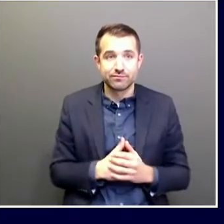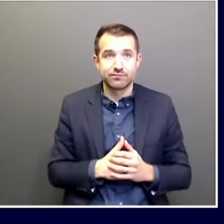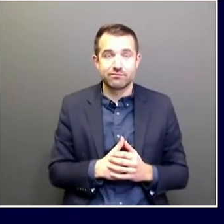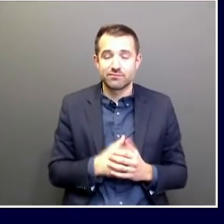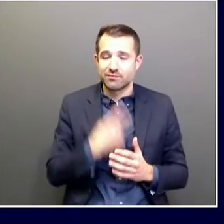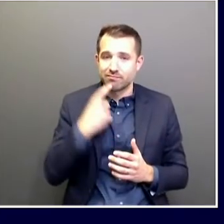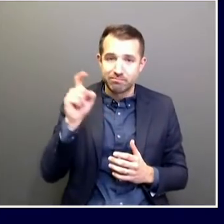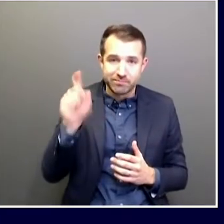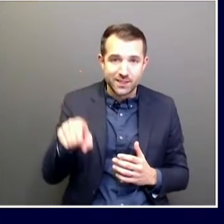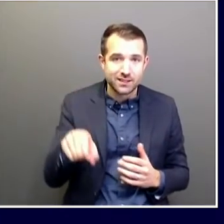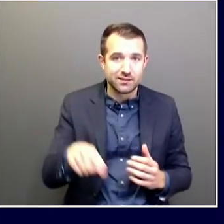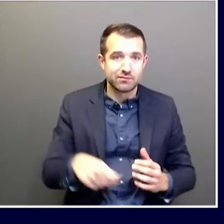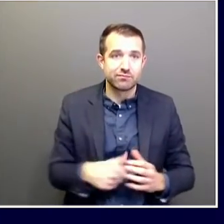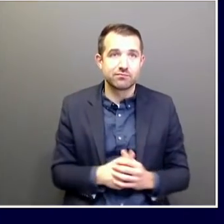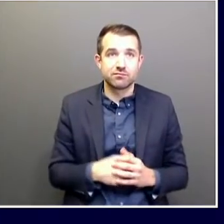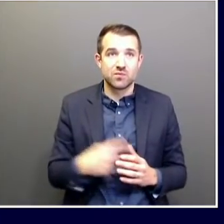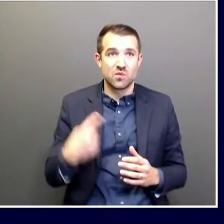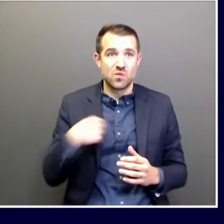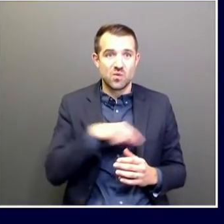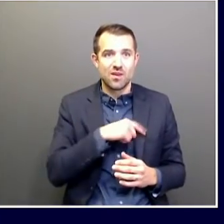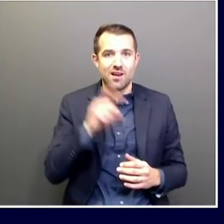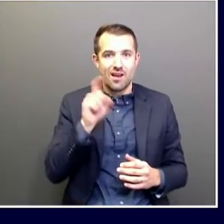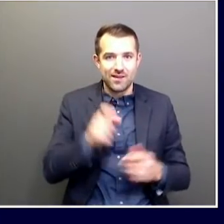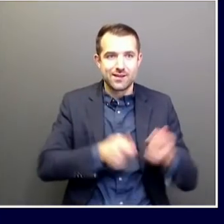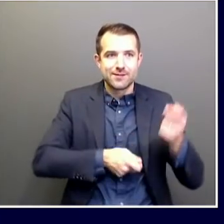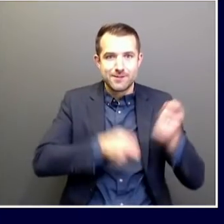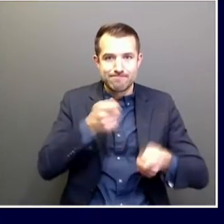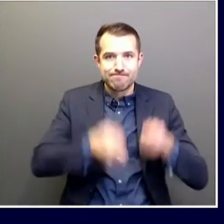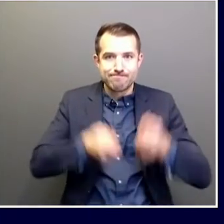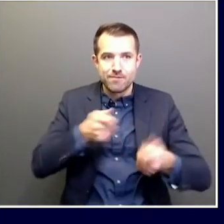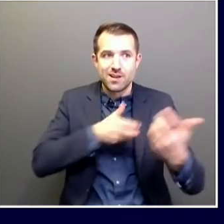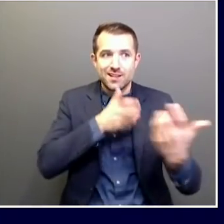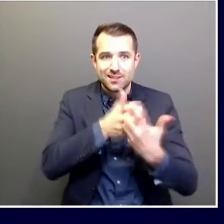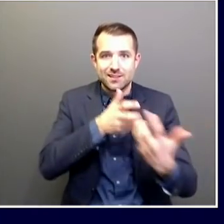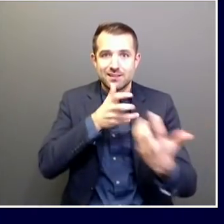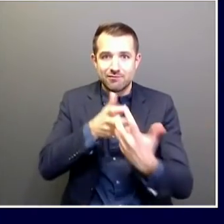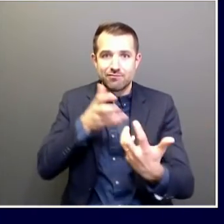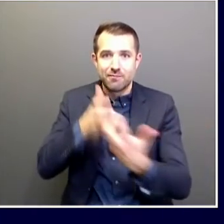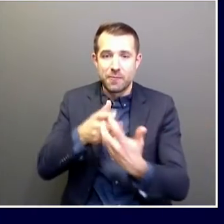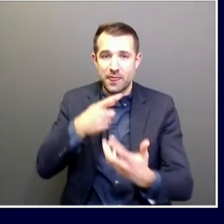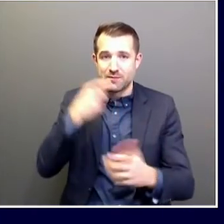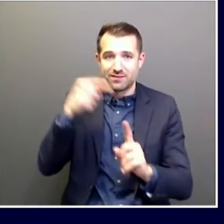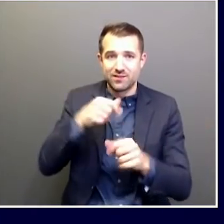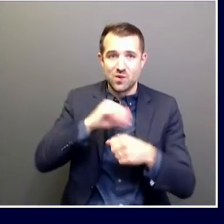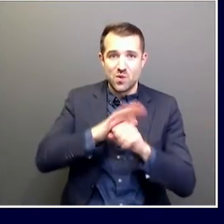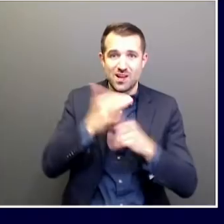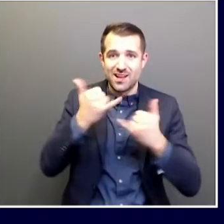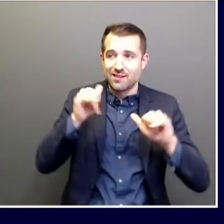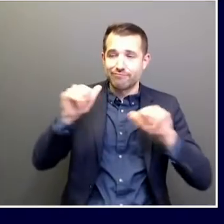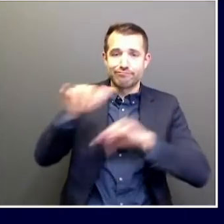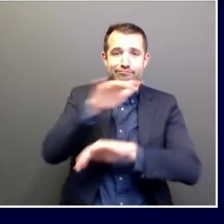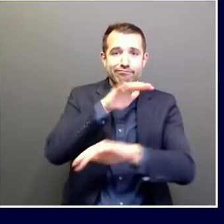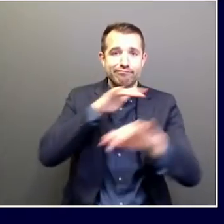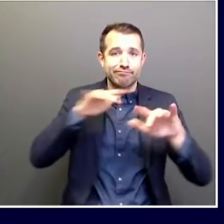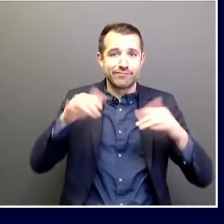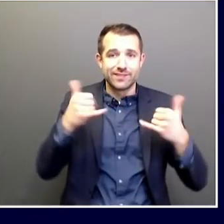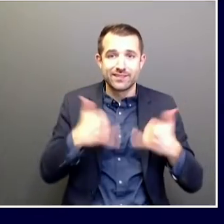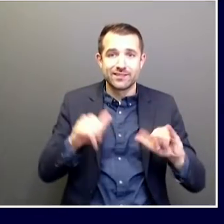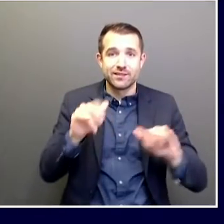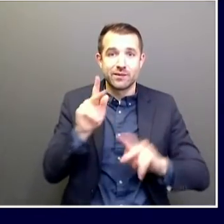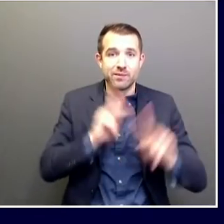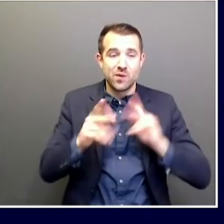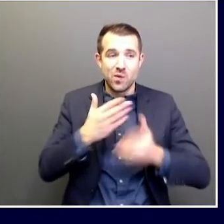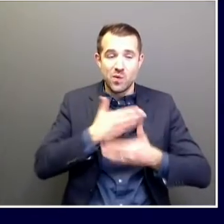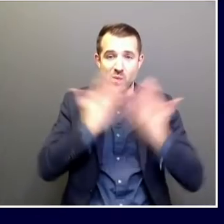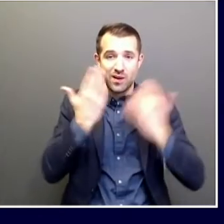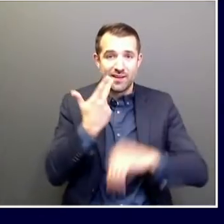situation where COVID-19 may be with us for a while if we do have a subset of our population who are not vaccinated? So we are working on